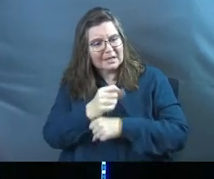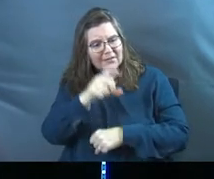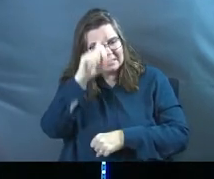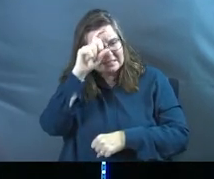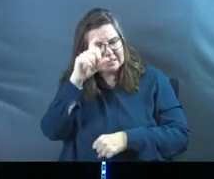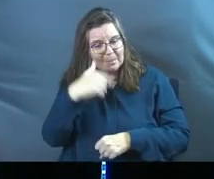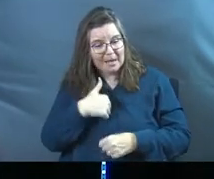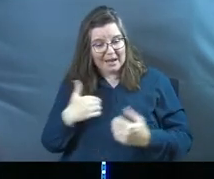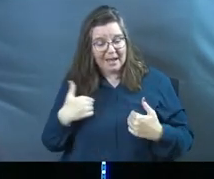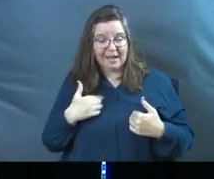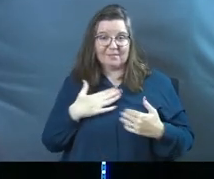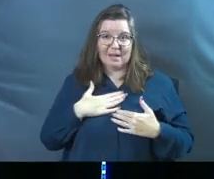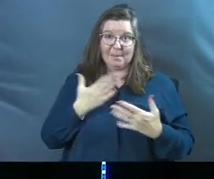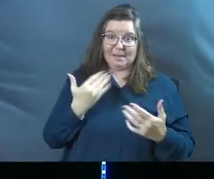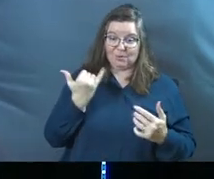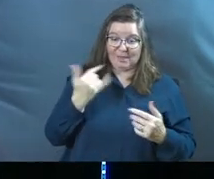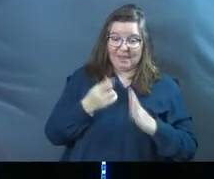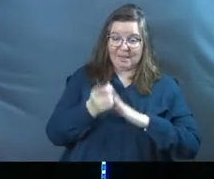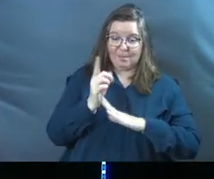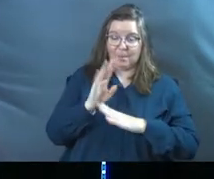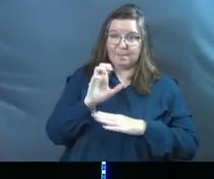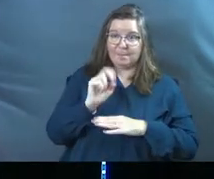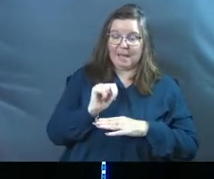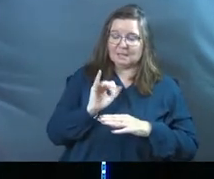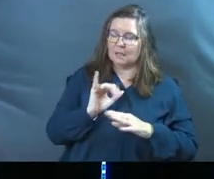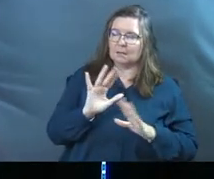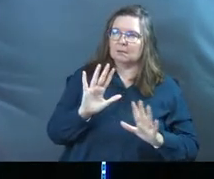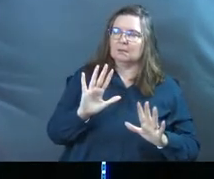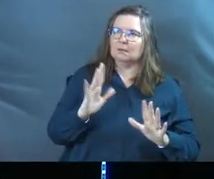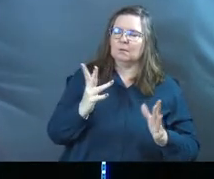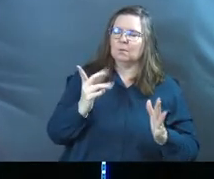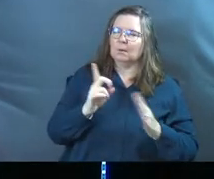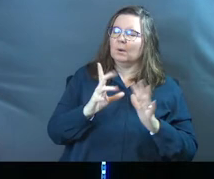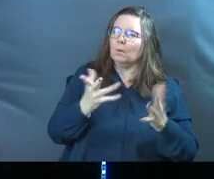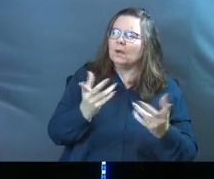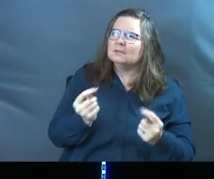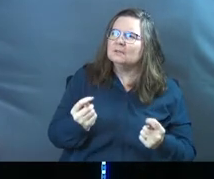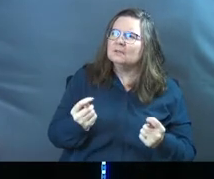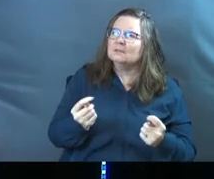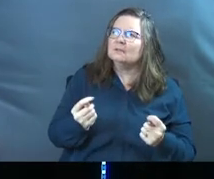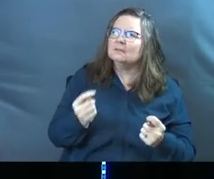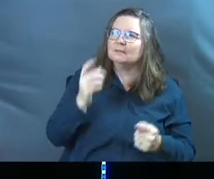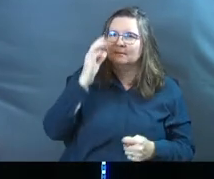in Egypt. And I've got to imagine right there at that moment, Benjamin's like, wait a second, what?